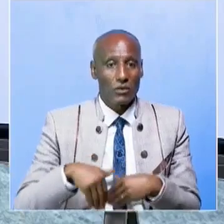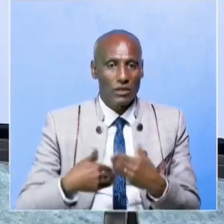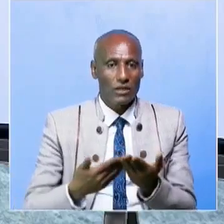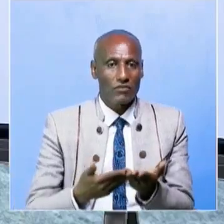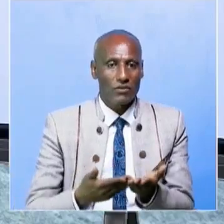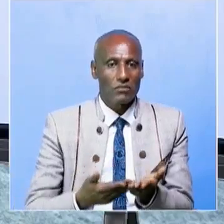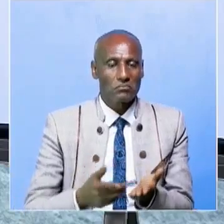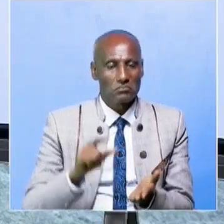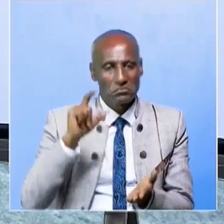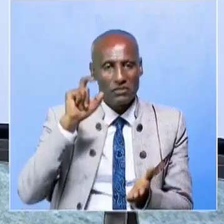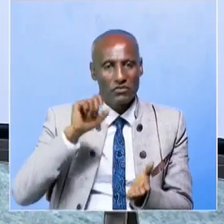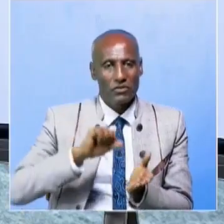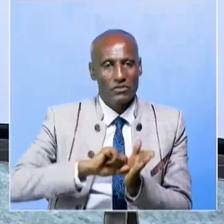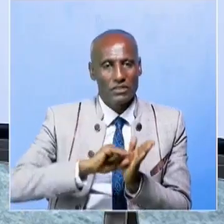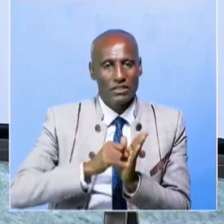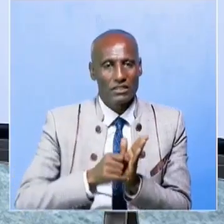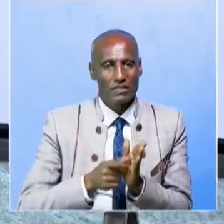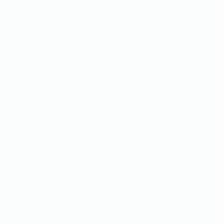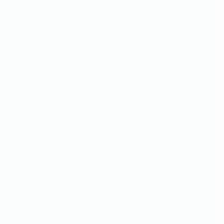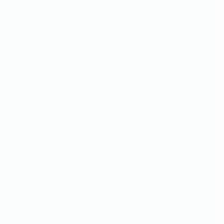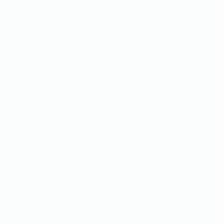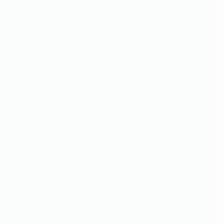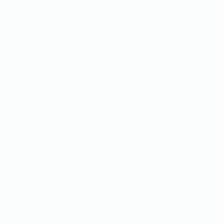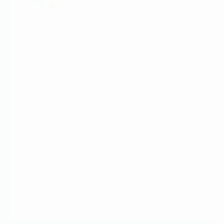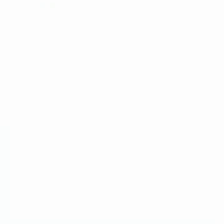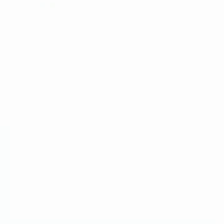it and we'll come back and do it together.